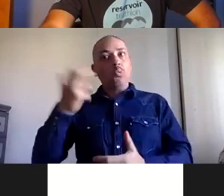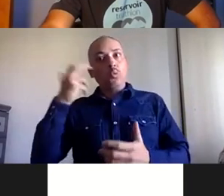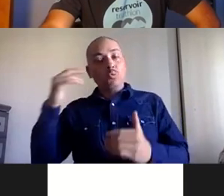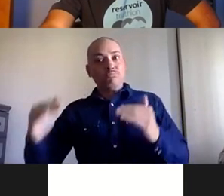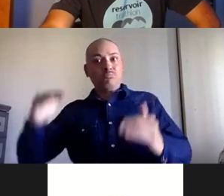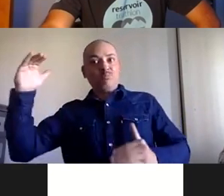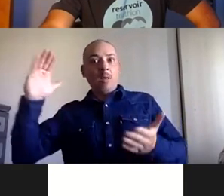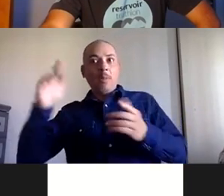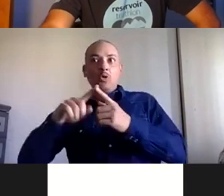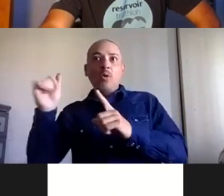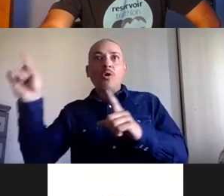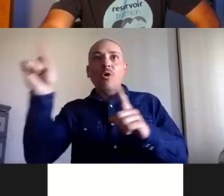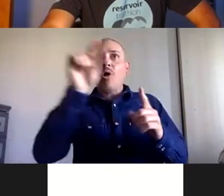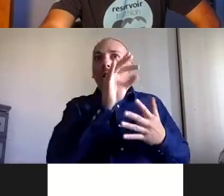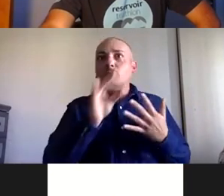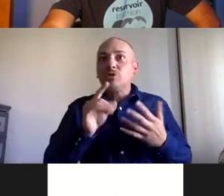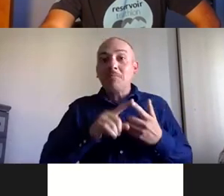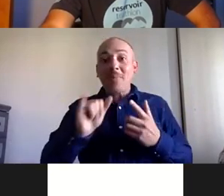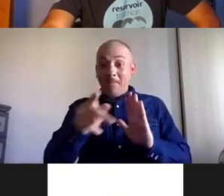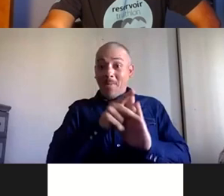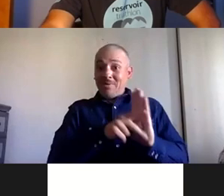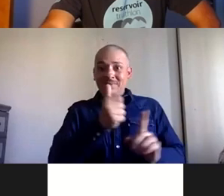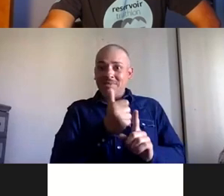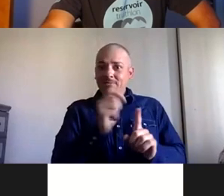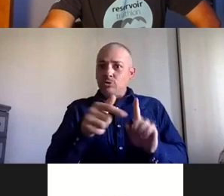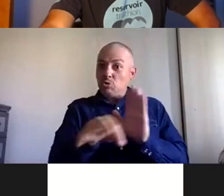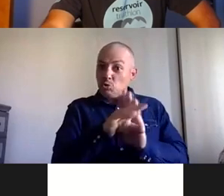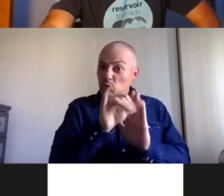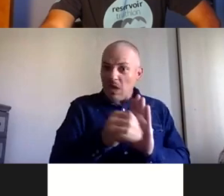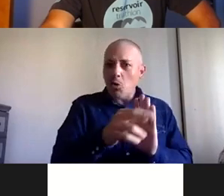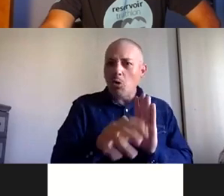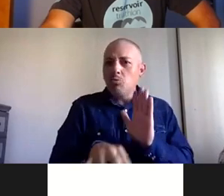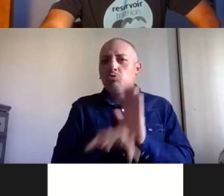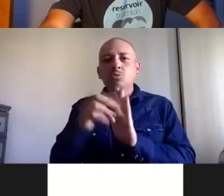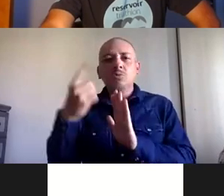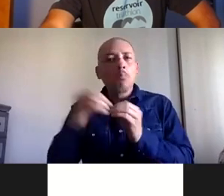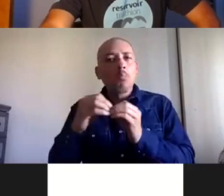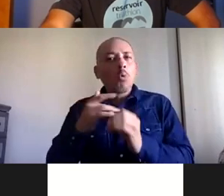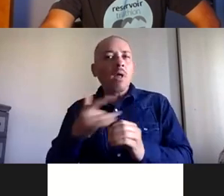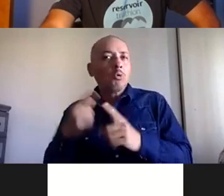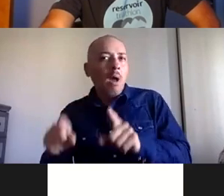compared to the other options, would the policy just choose that, or would it choose something that's more likely to happen?